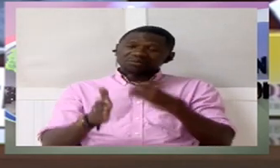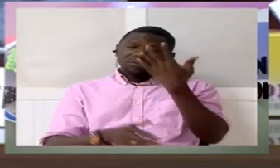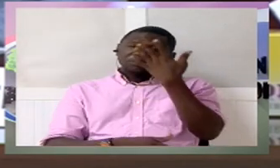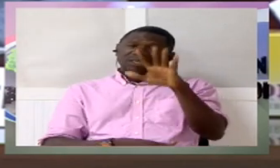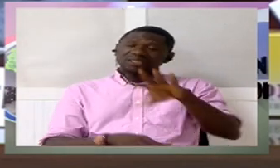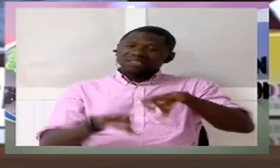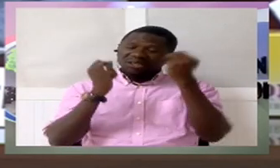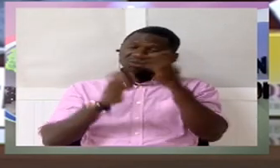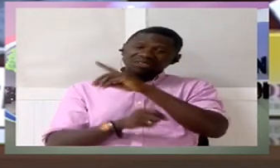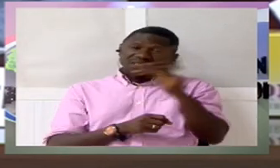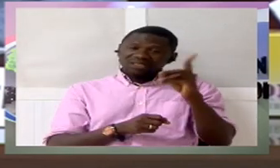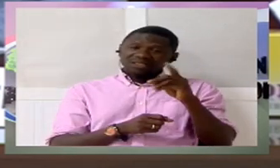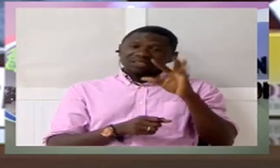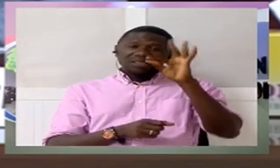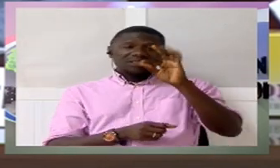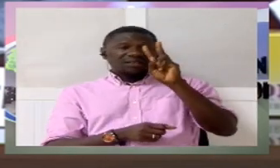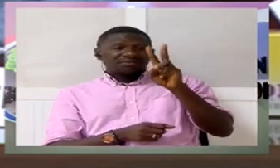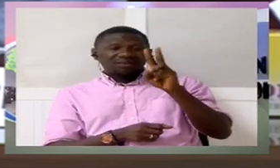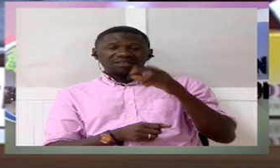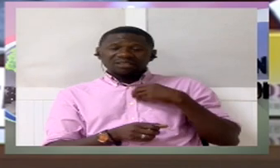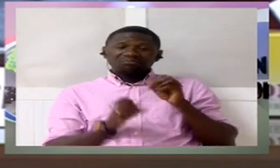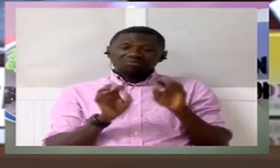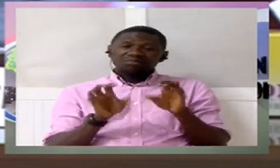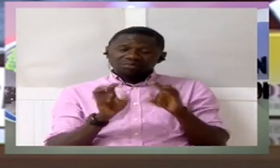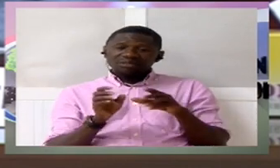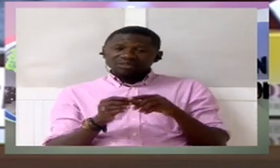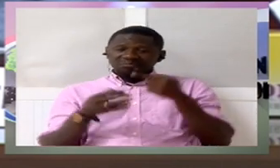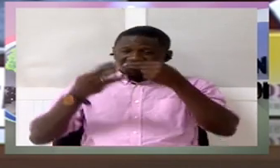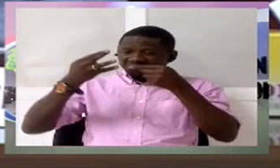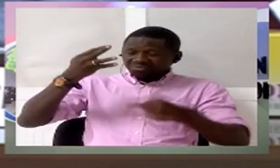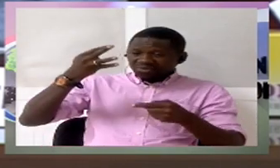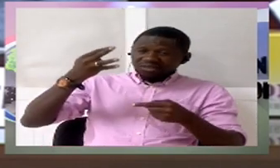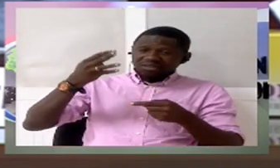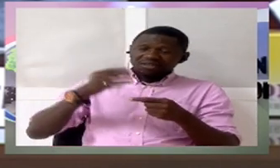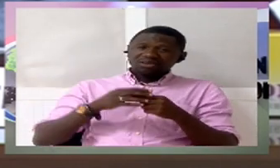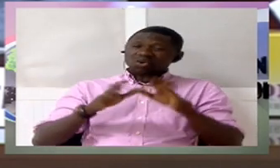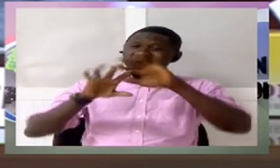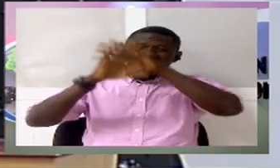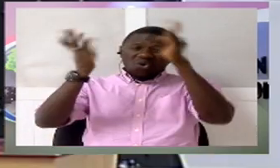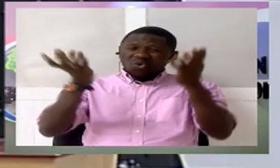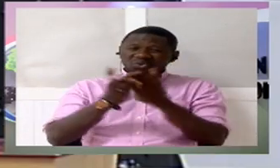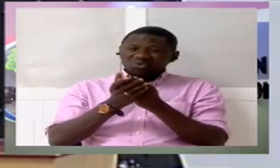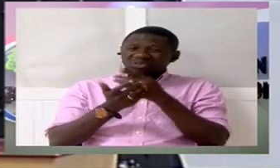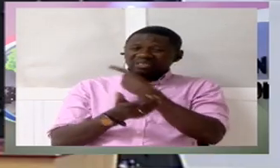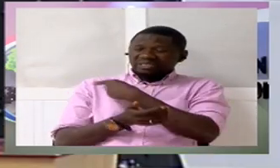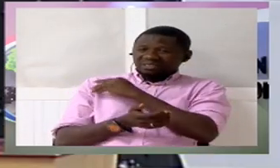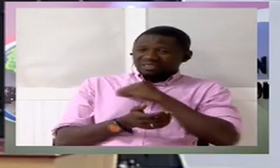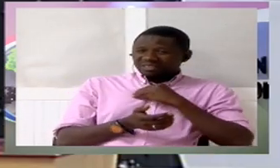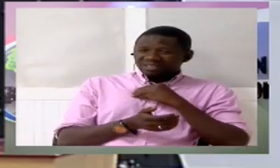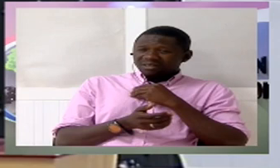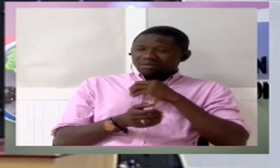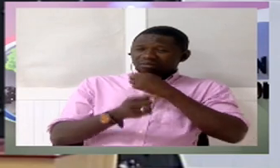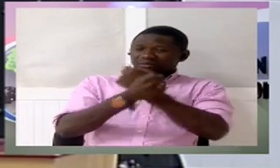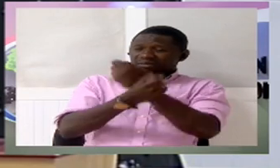$10,000, television and amplifiers, you name it. All that just to treat a